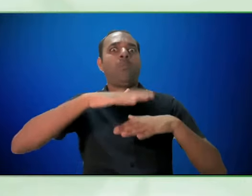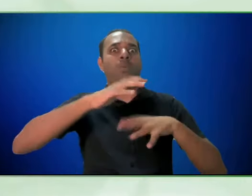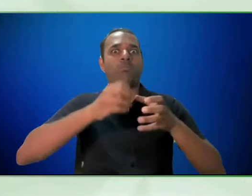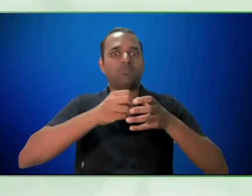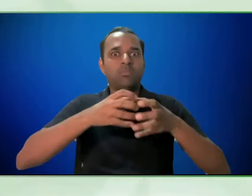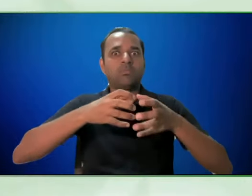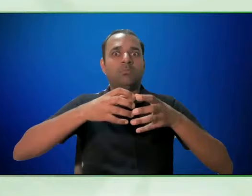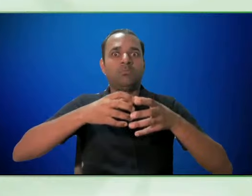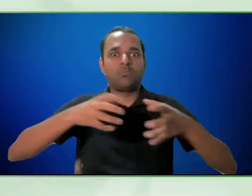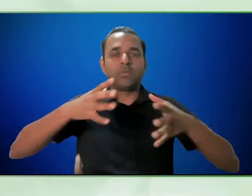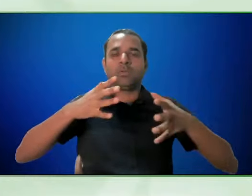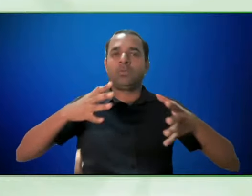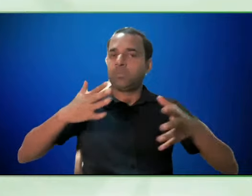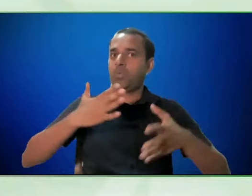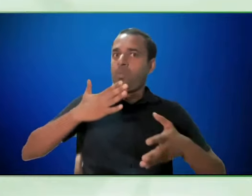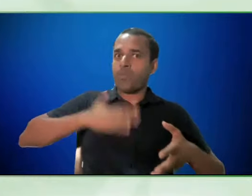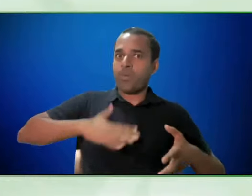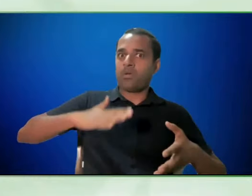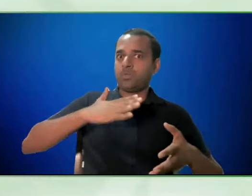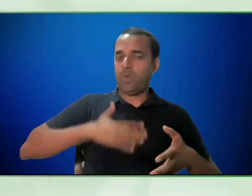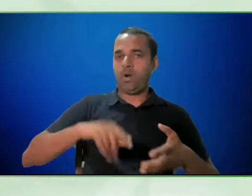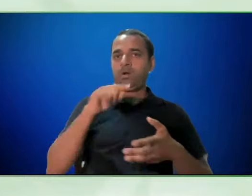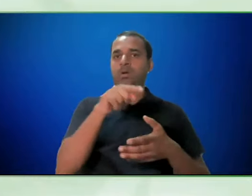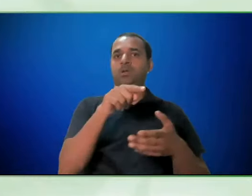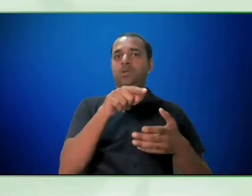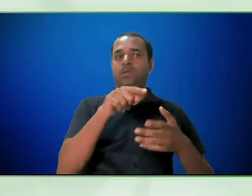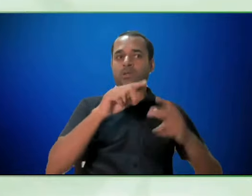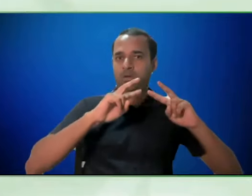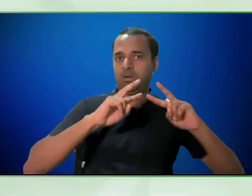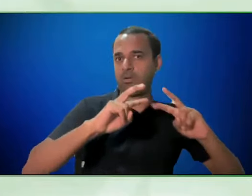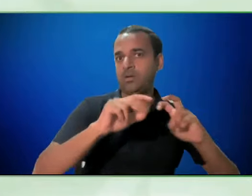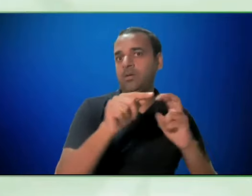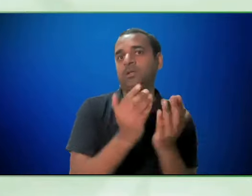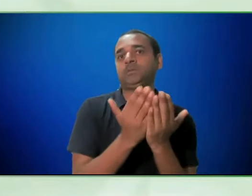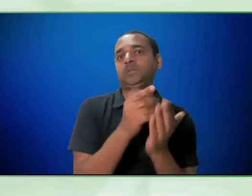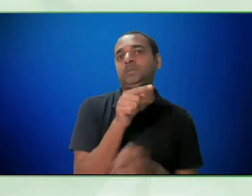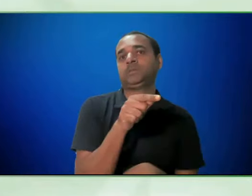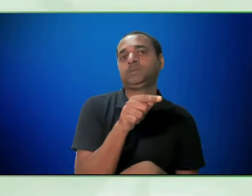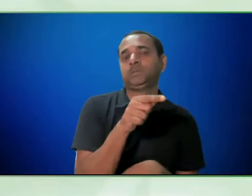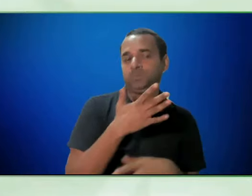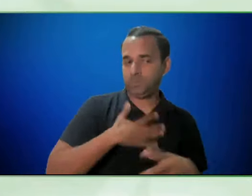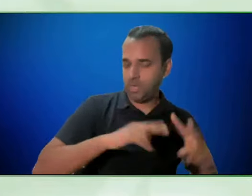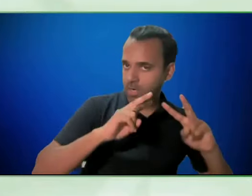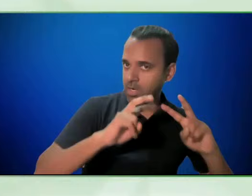of universal design and accessibility? But can you say something more about this? Or?